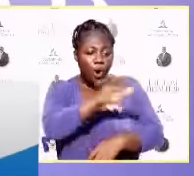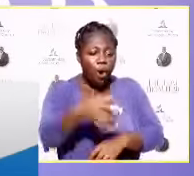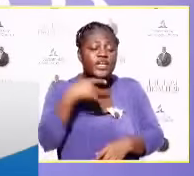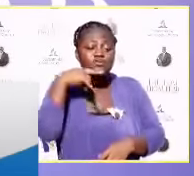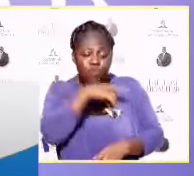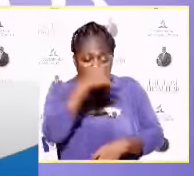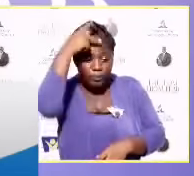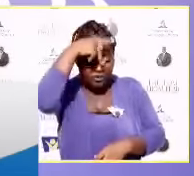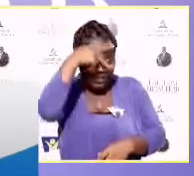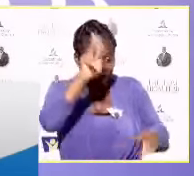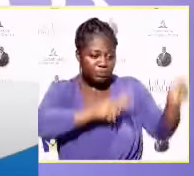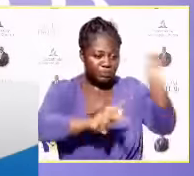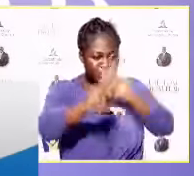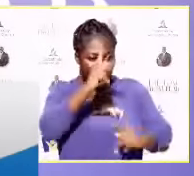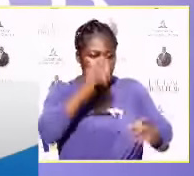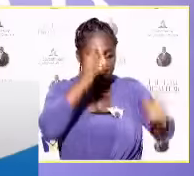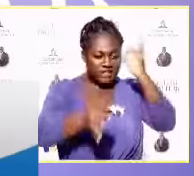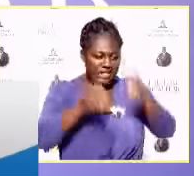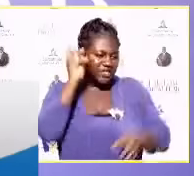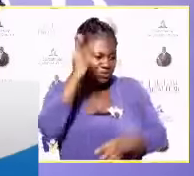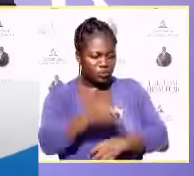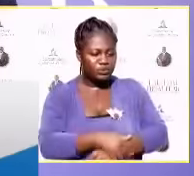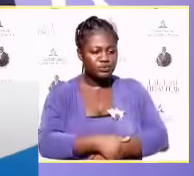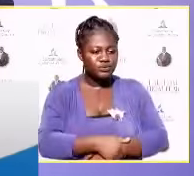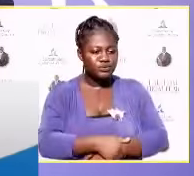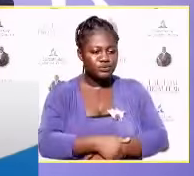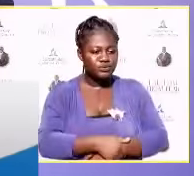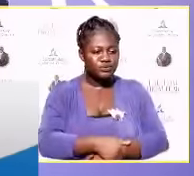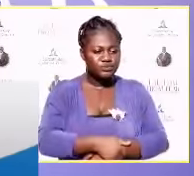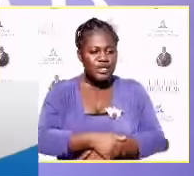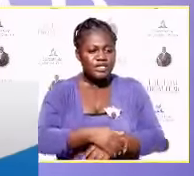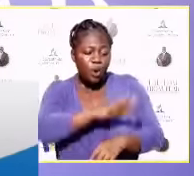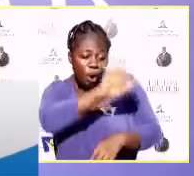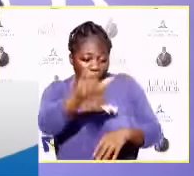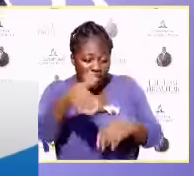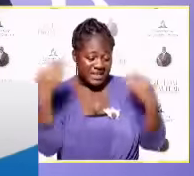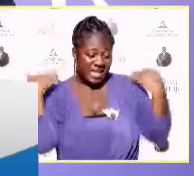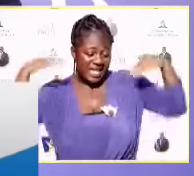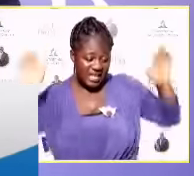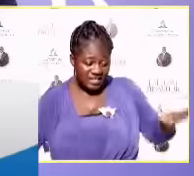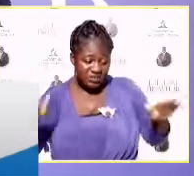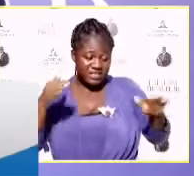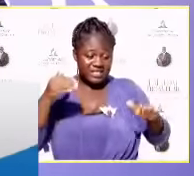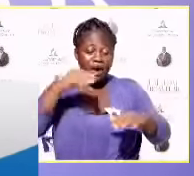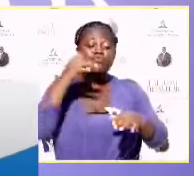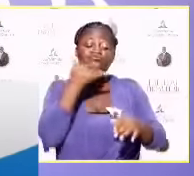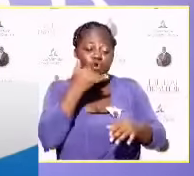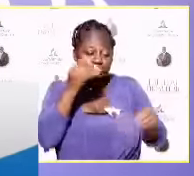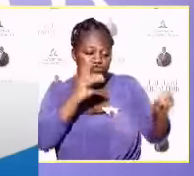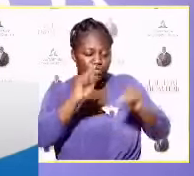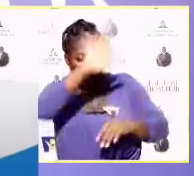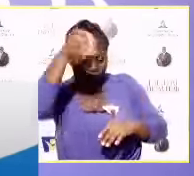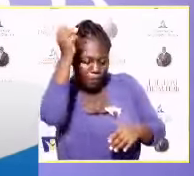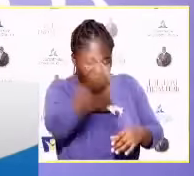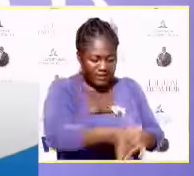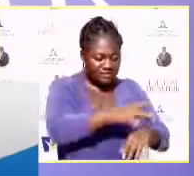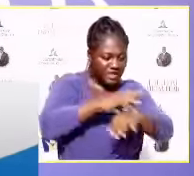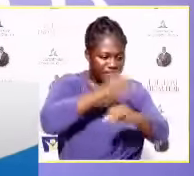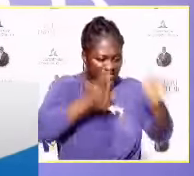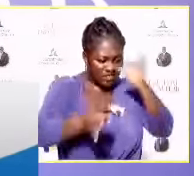Because in the past, if you said he judged the angels that rebelled. He judged the world